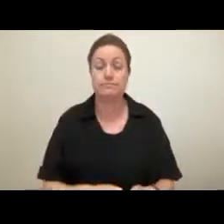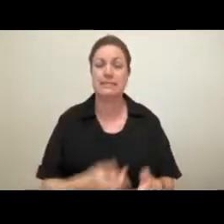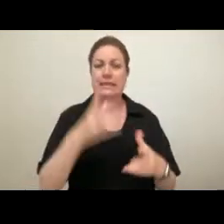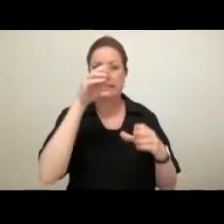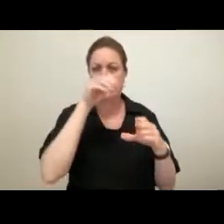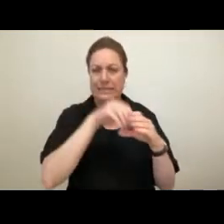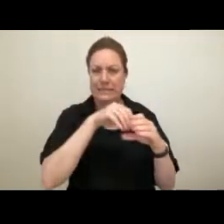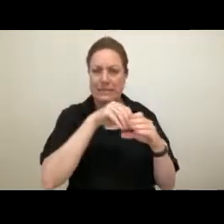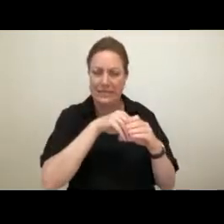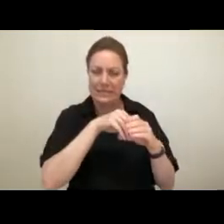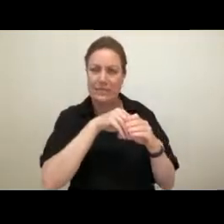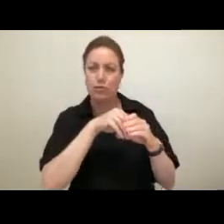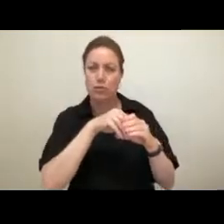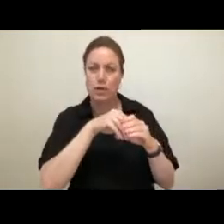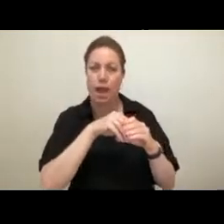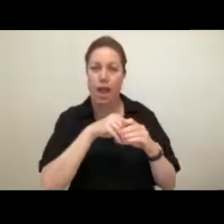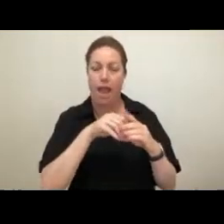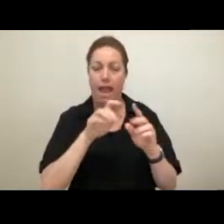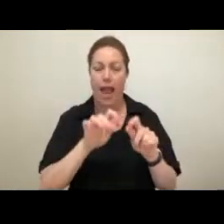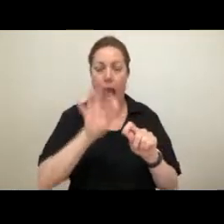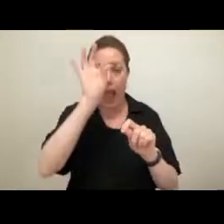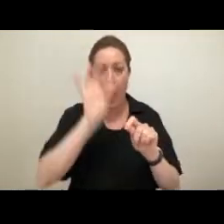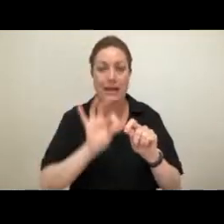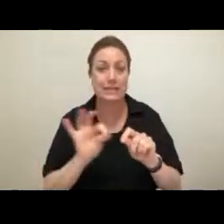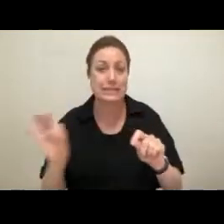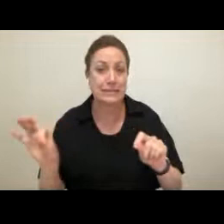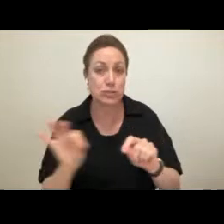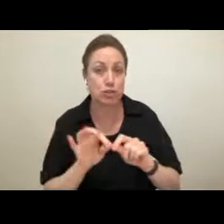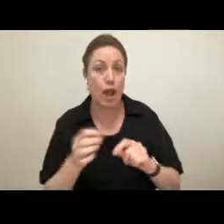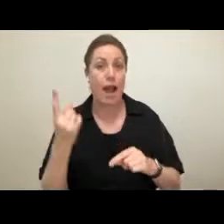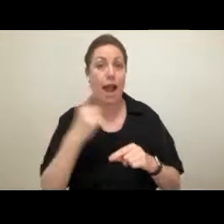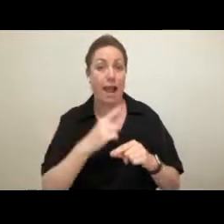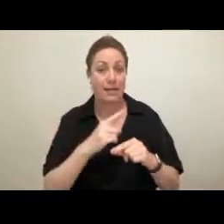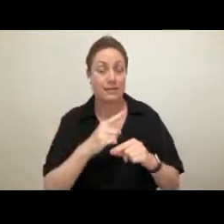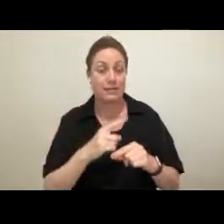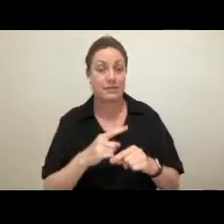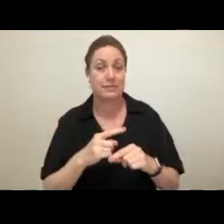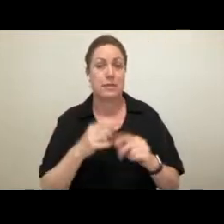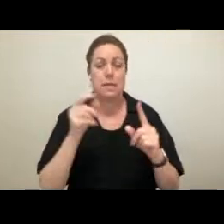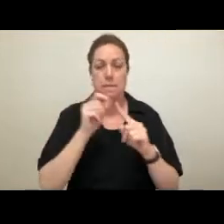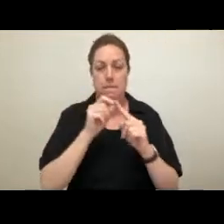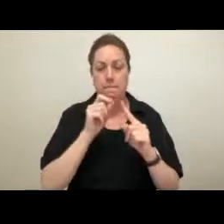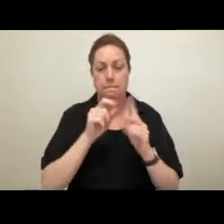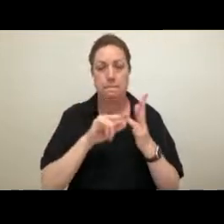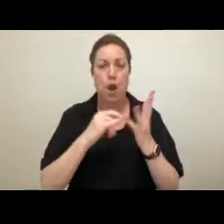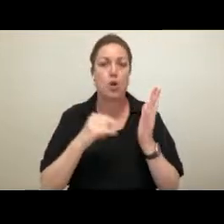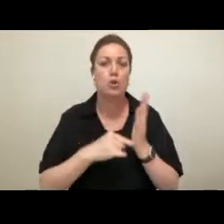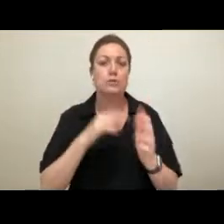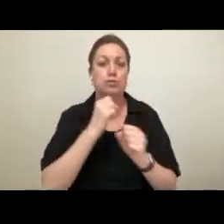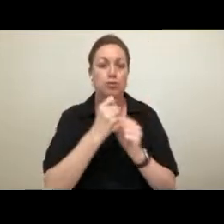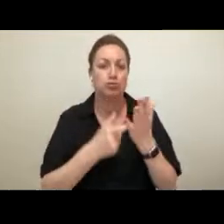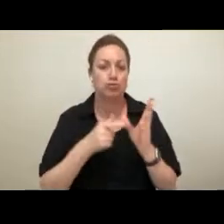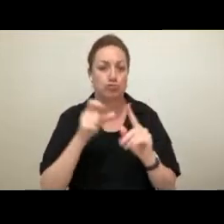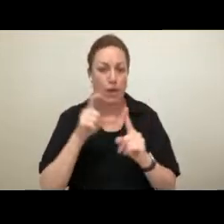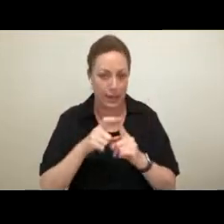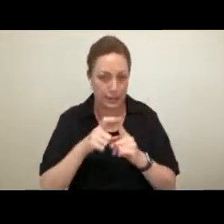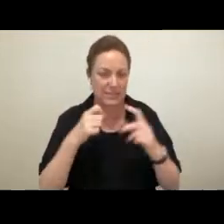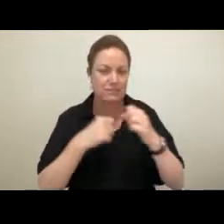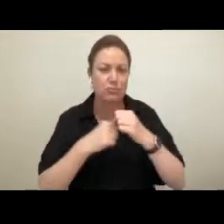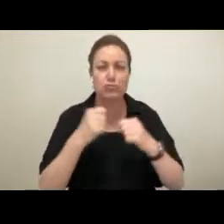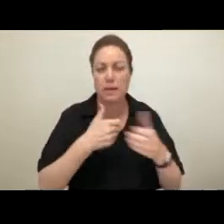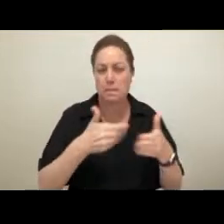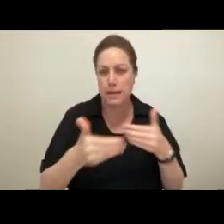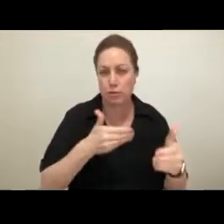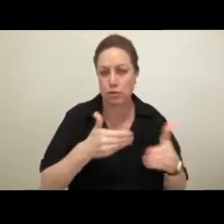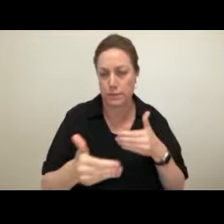and then I have a construction management postgrad. So the work that you're looking to participate in is really dear